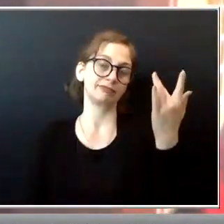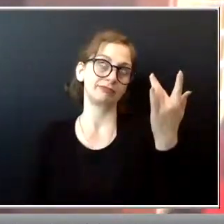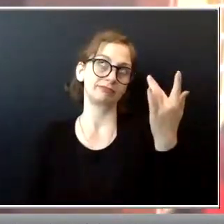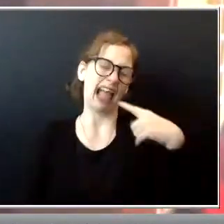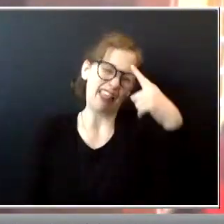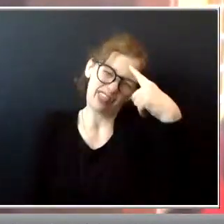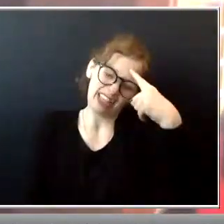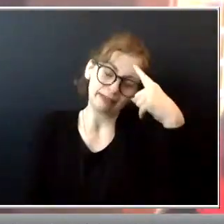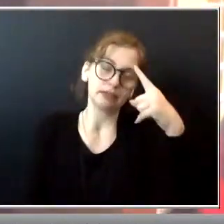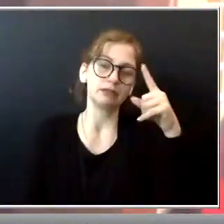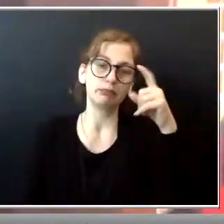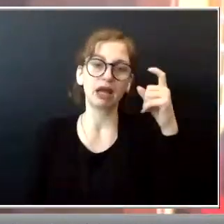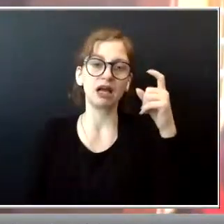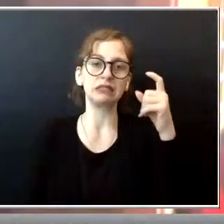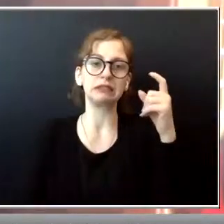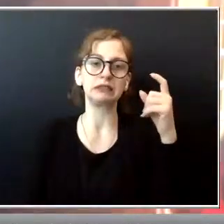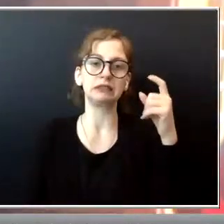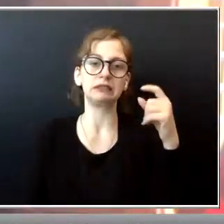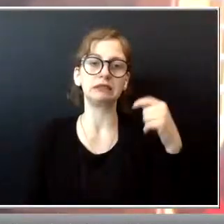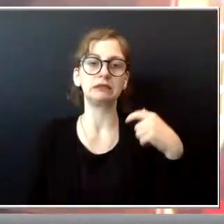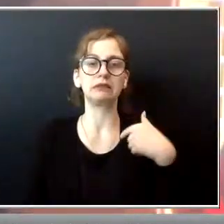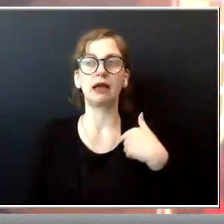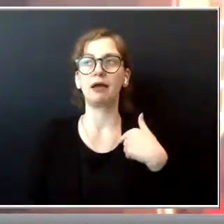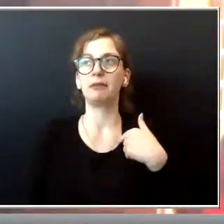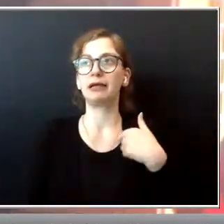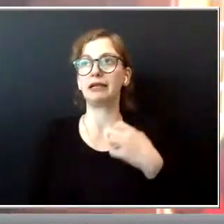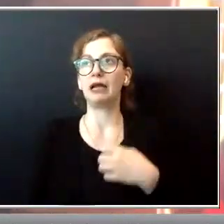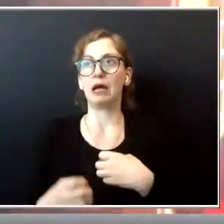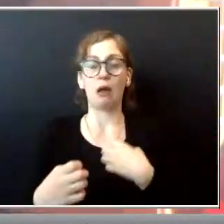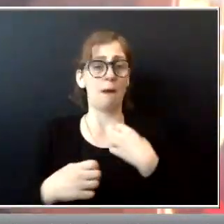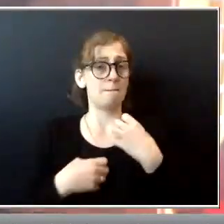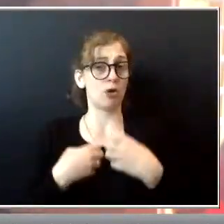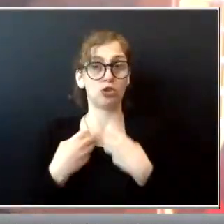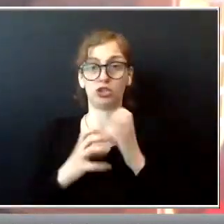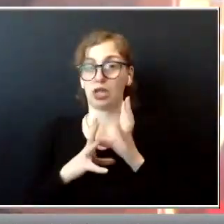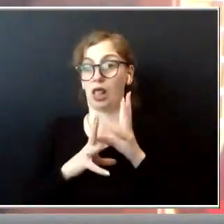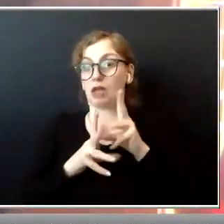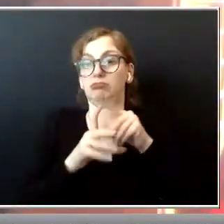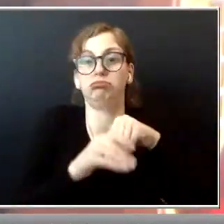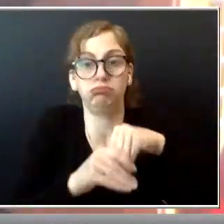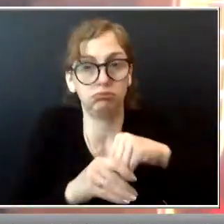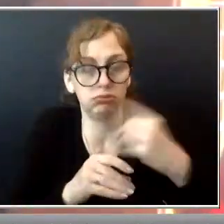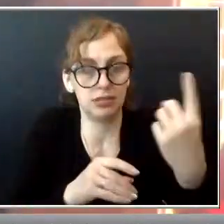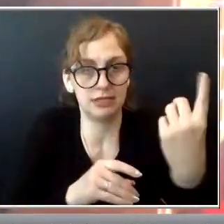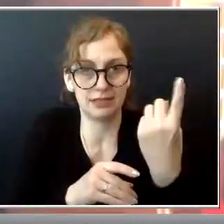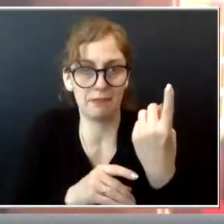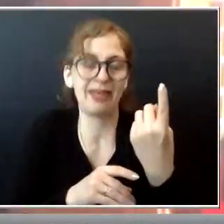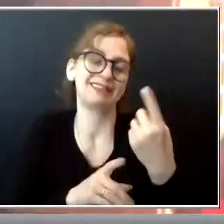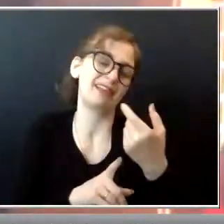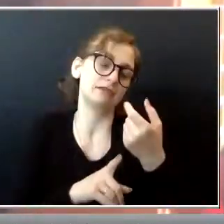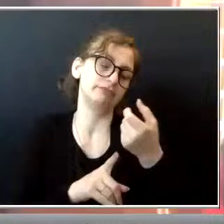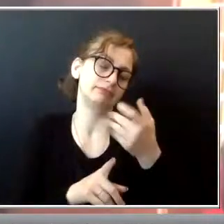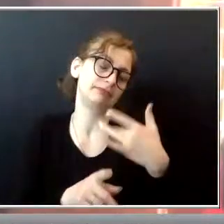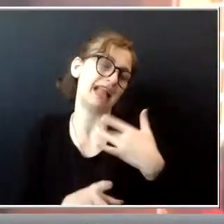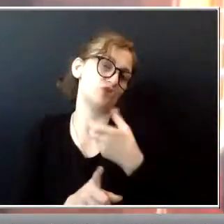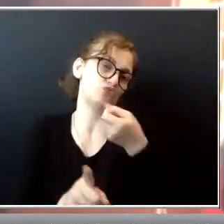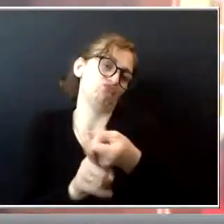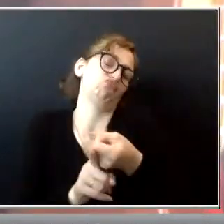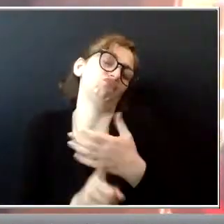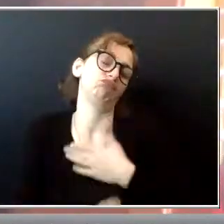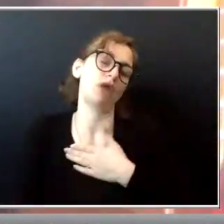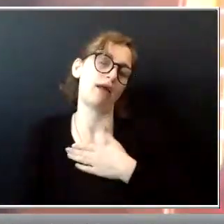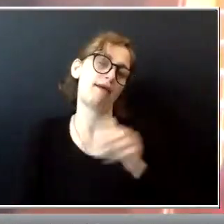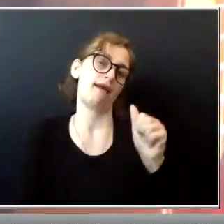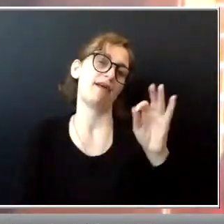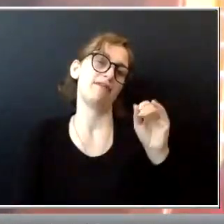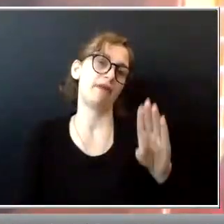I've gotten very emotionally involved in some situations, and that makes it flare up. But by and large, I don't have a whole